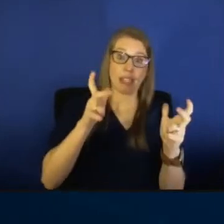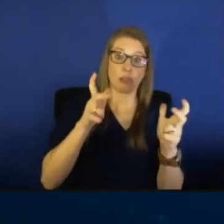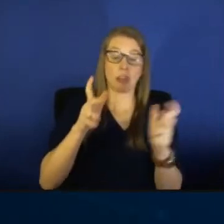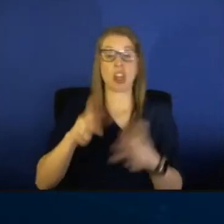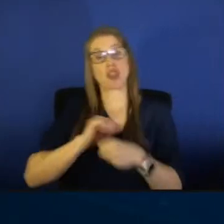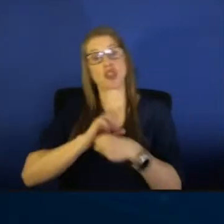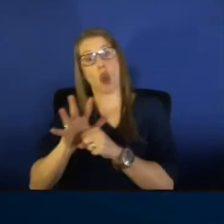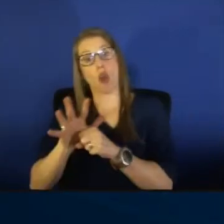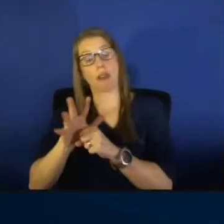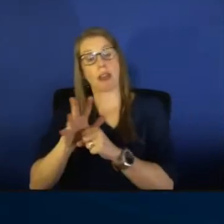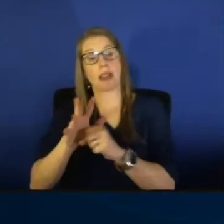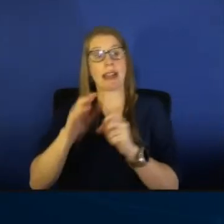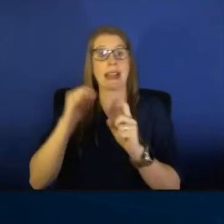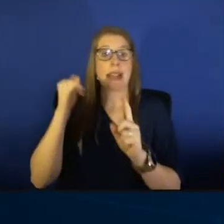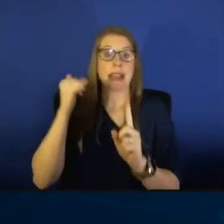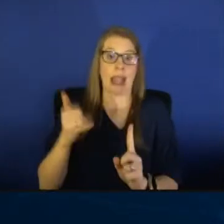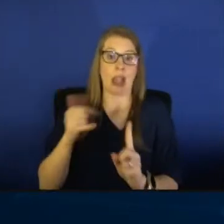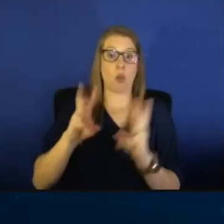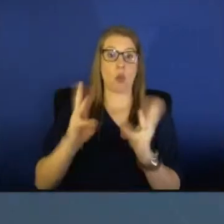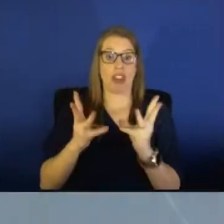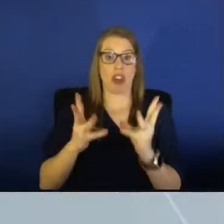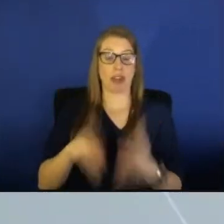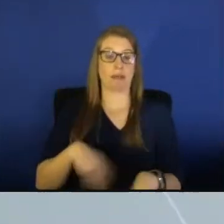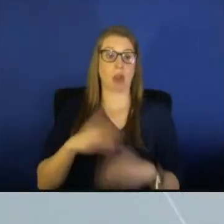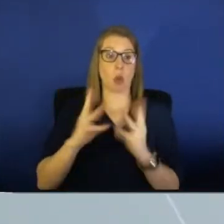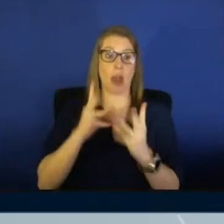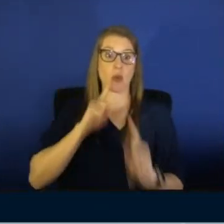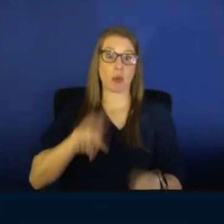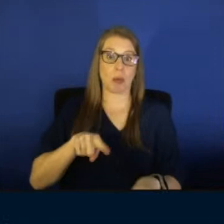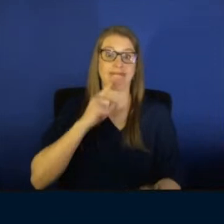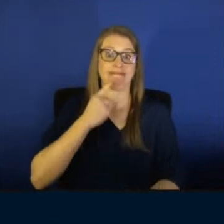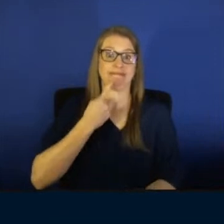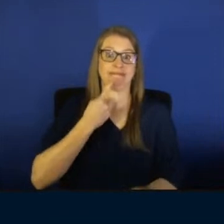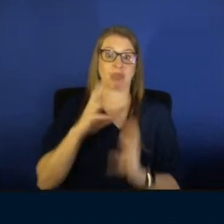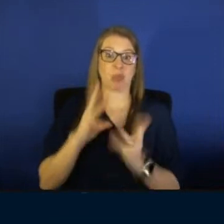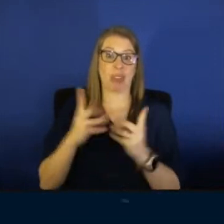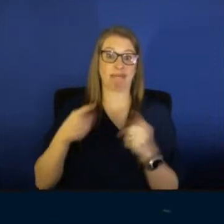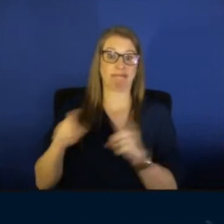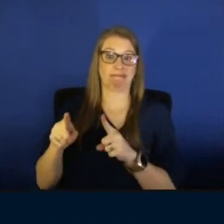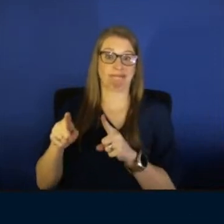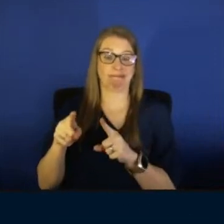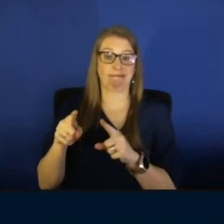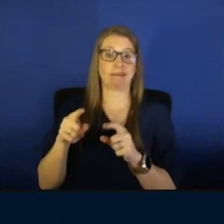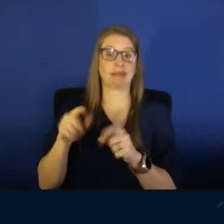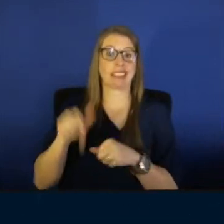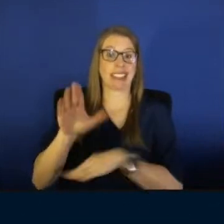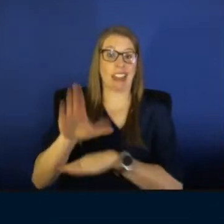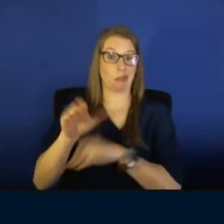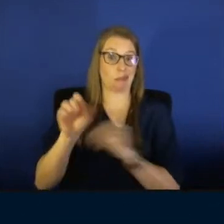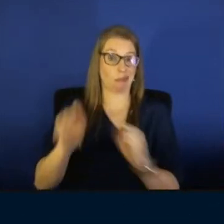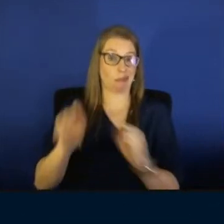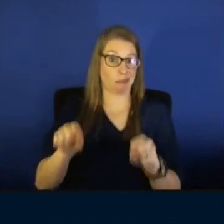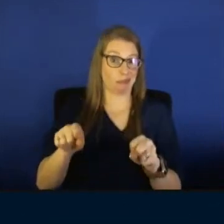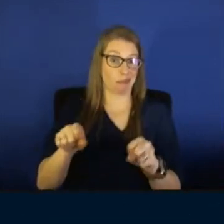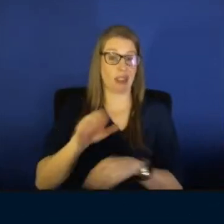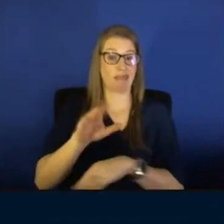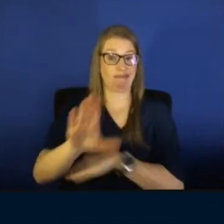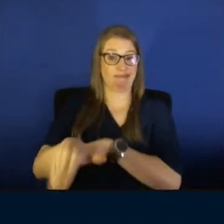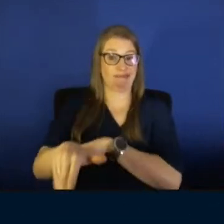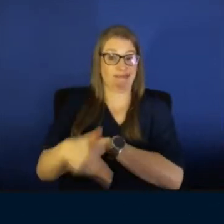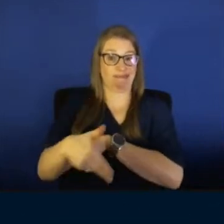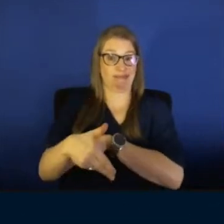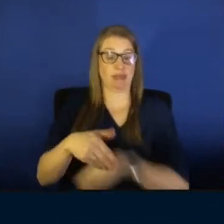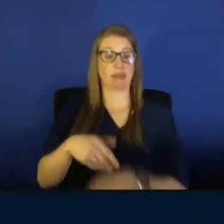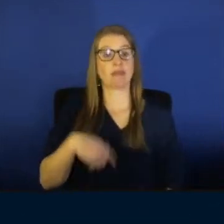now we're talking weather. Now it's time for the weather report. Some severe weather is possible this afternoon and later on tonight. We're taking a quick live look at downtown